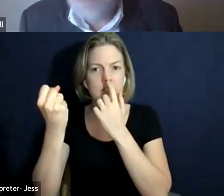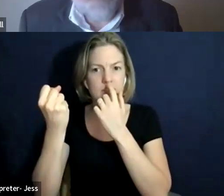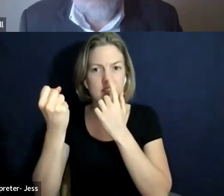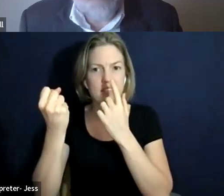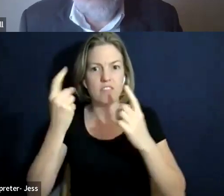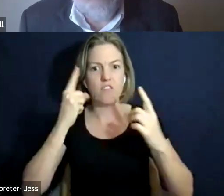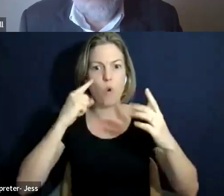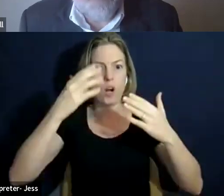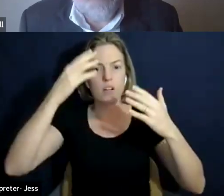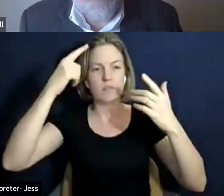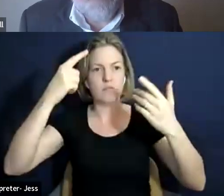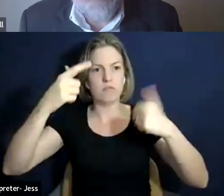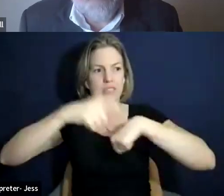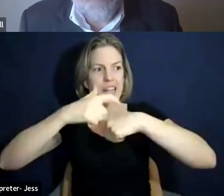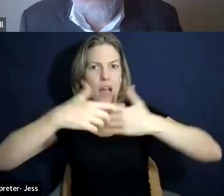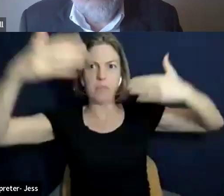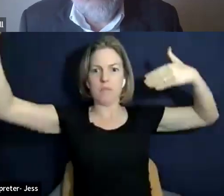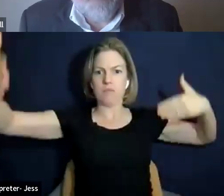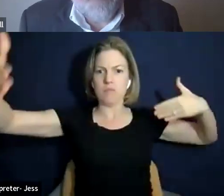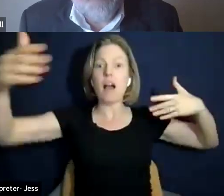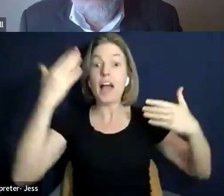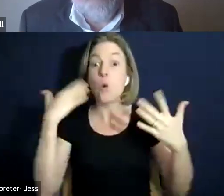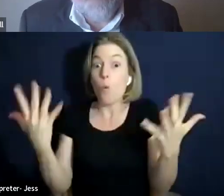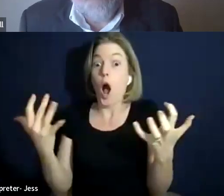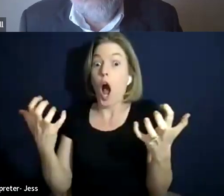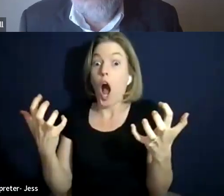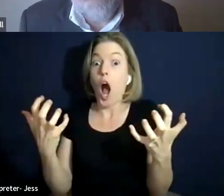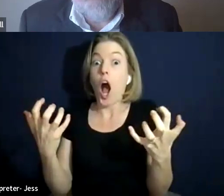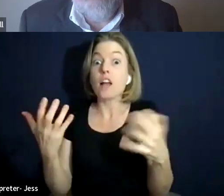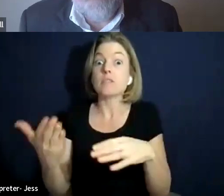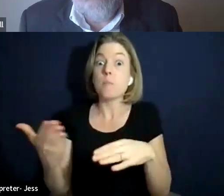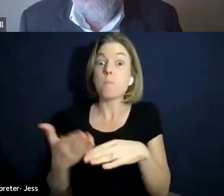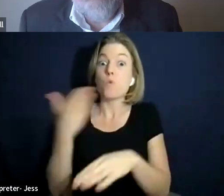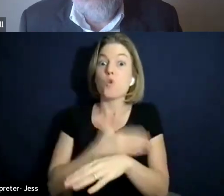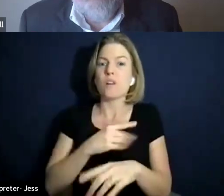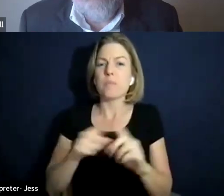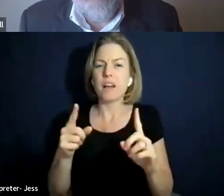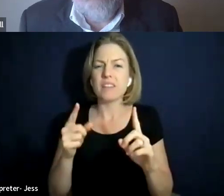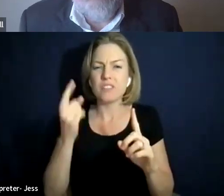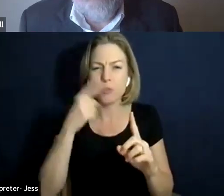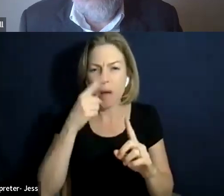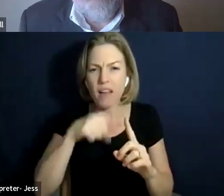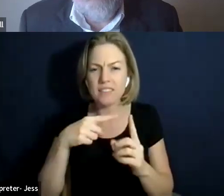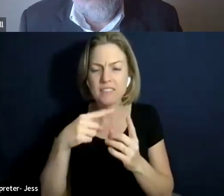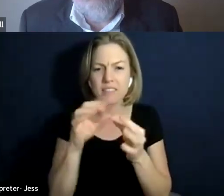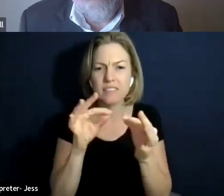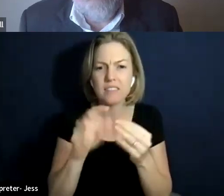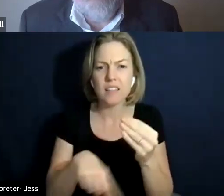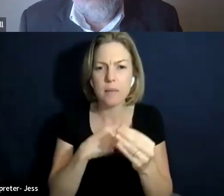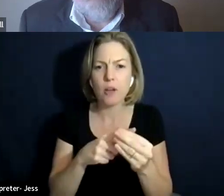scheme of things? I know we're anxious to get the Red Line working better, but if you could speak to the issues of